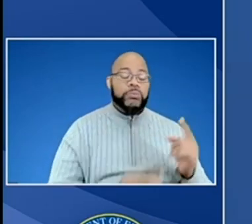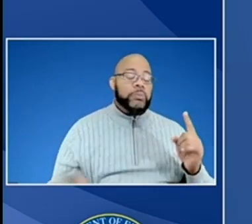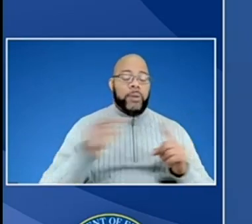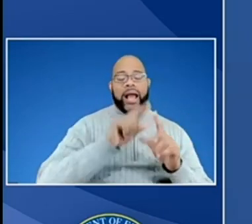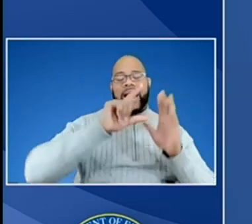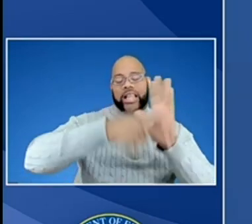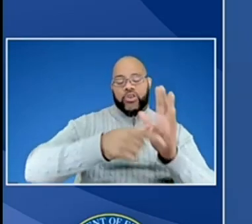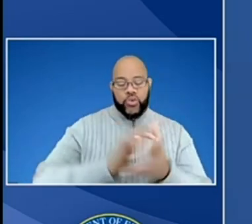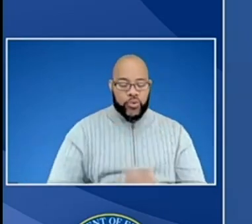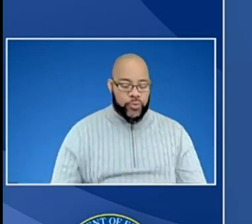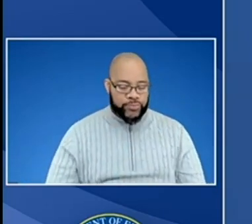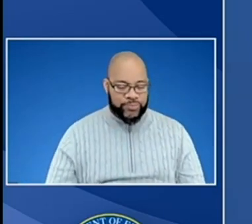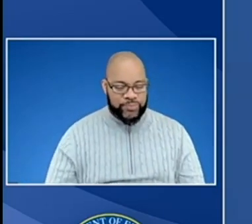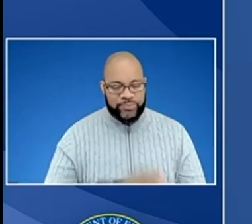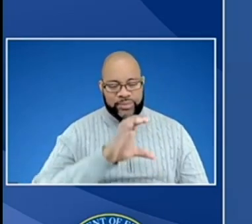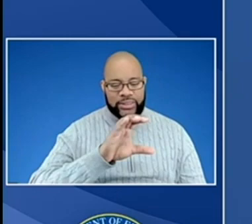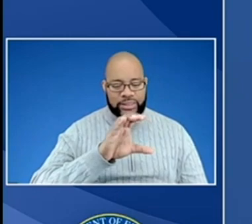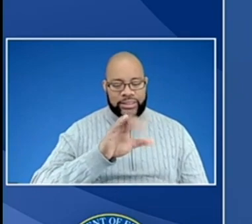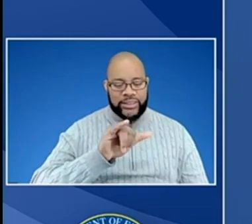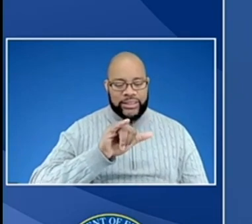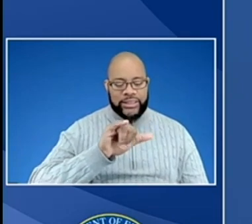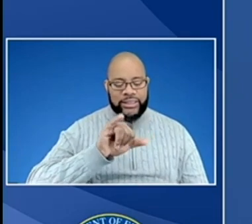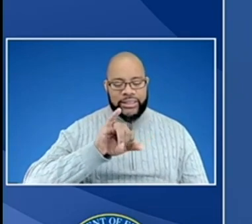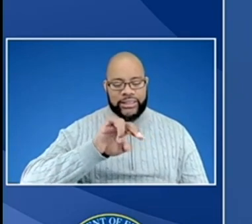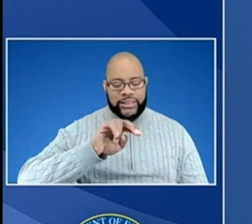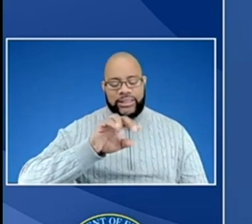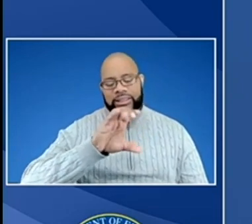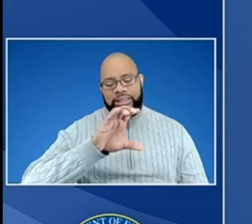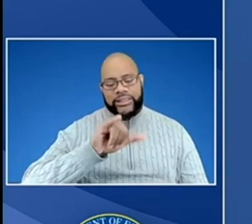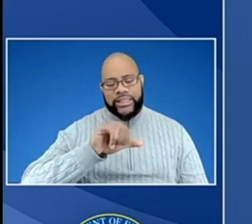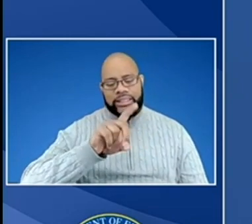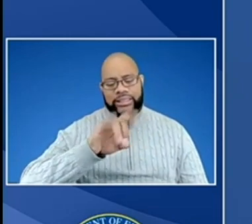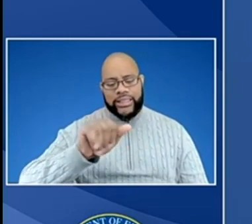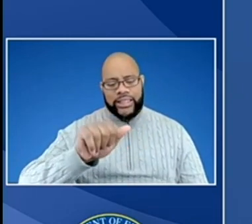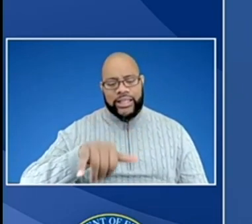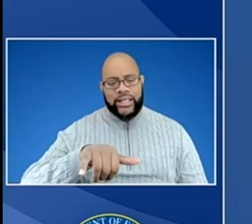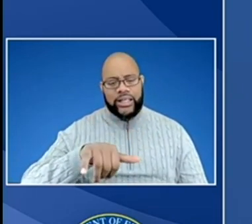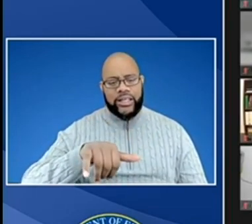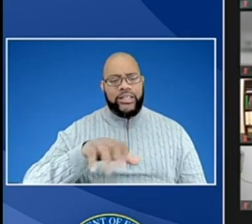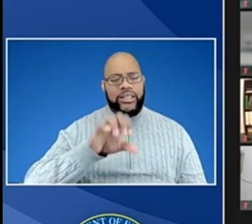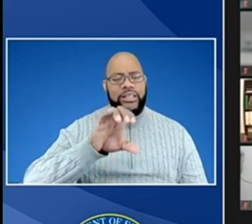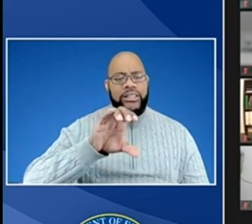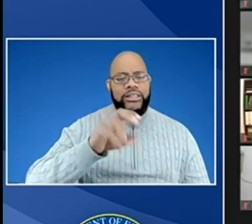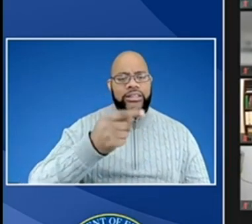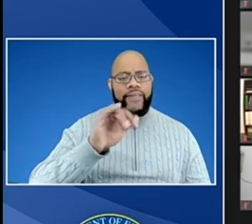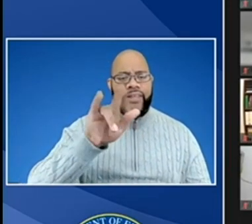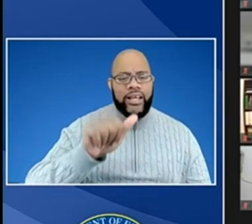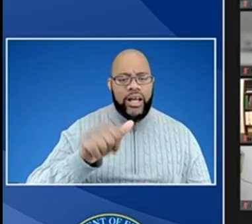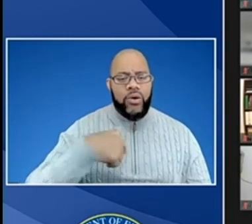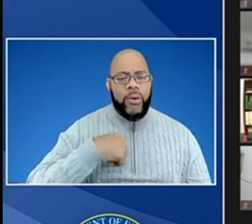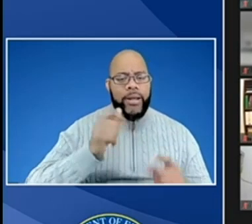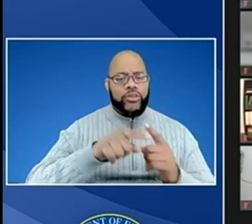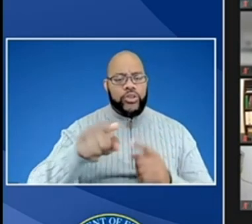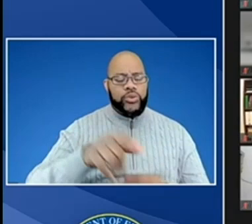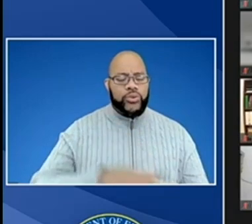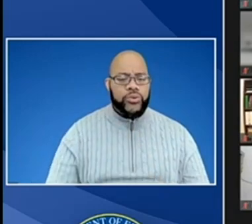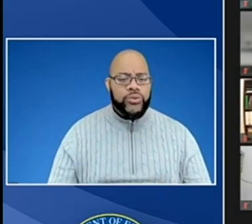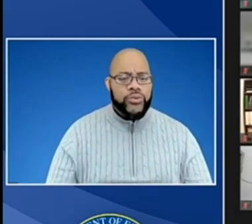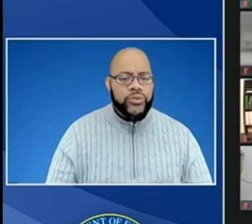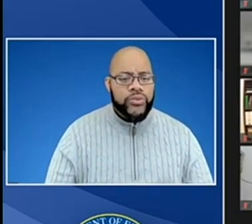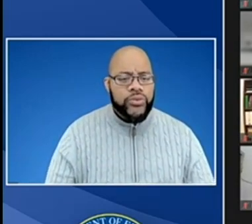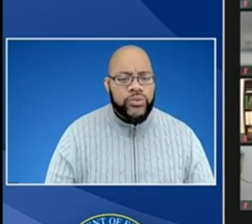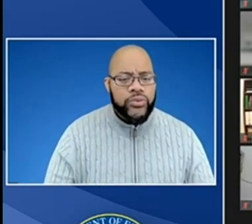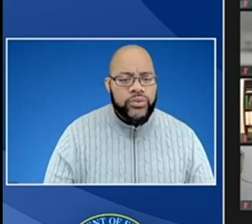later date. Cindy, we'll turn it back to you for any additional comments and to introduce the first session for discussion.